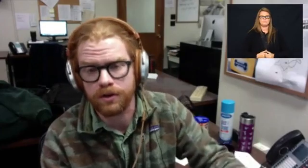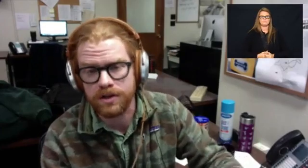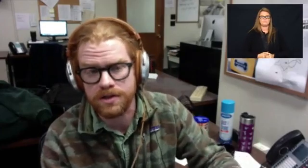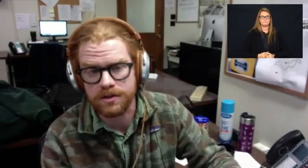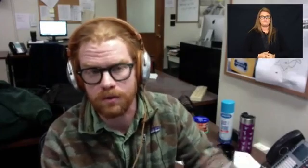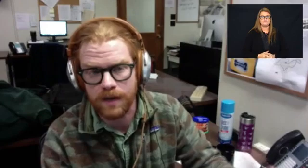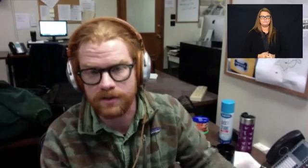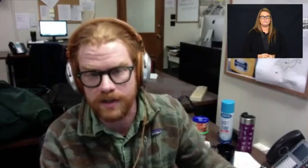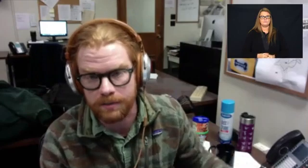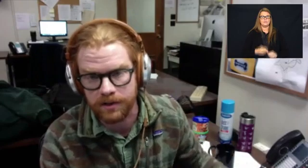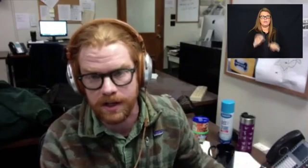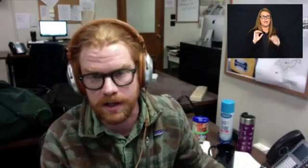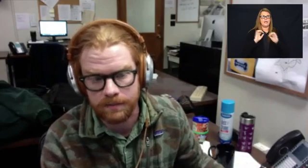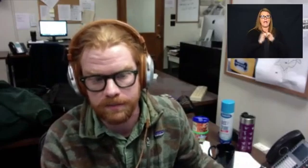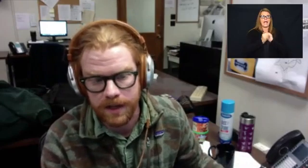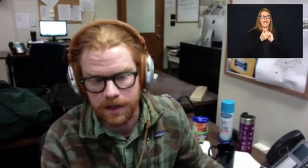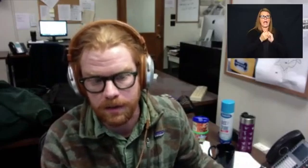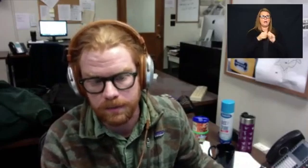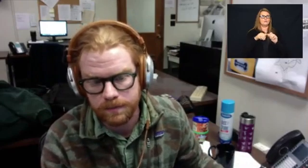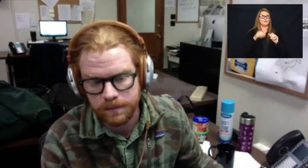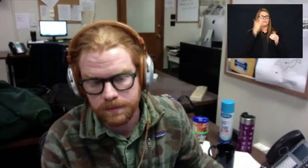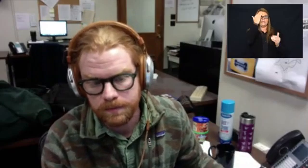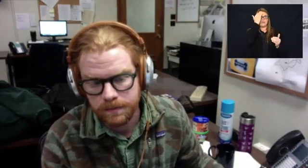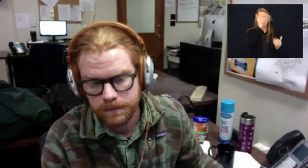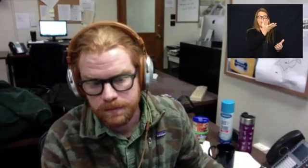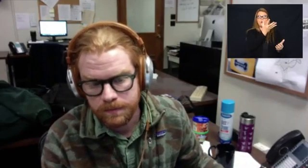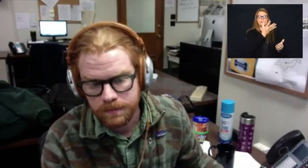children that this is the right step to take? Thank you.